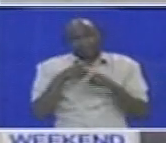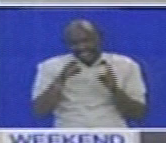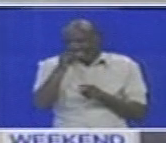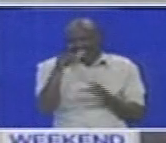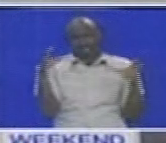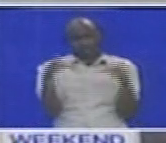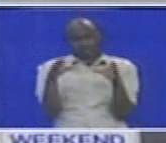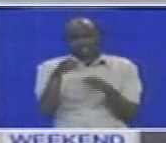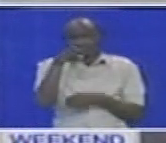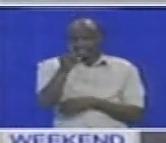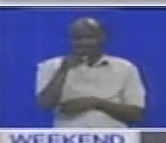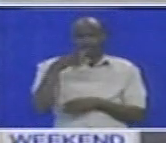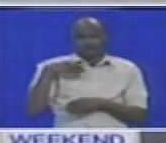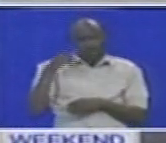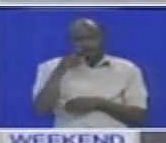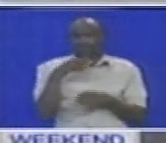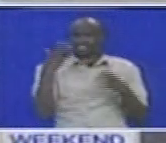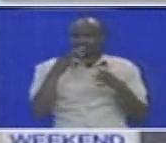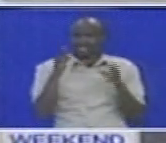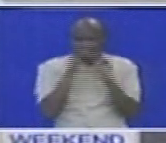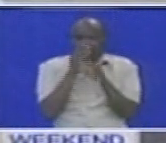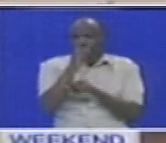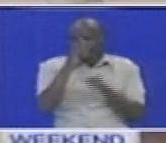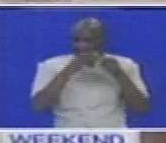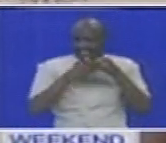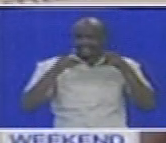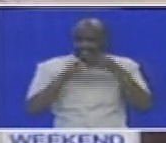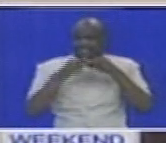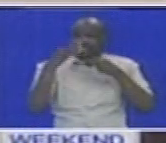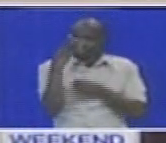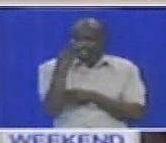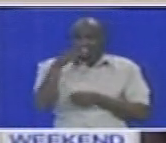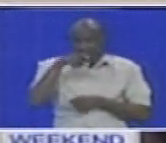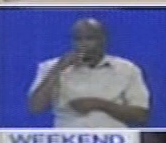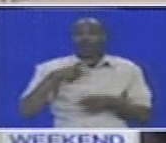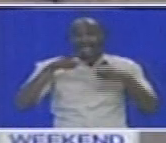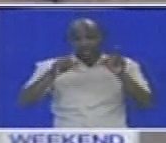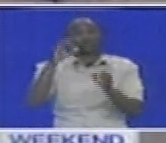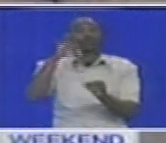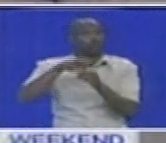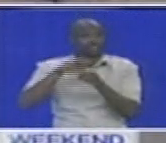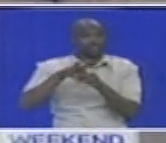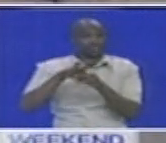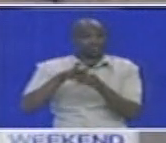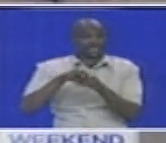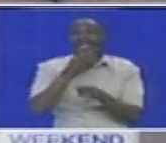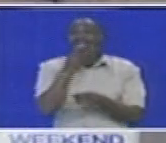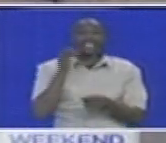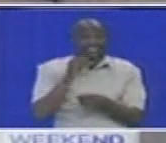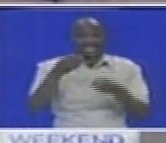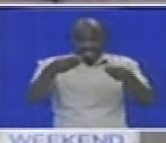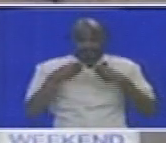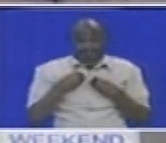not always been out in the cold. In 1963, the Makonde were allowed to vote. Kenyatta akatupatia